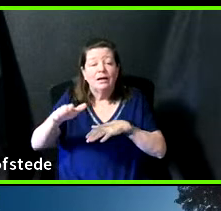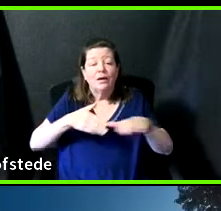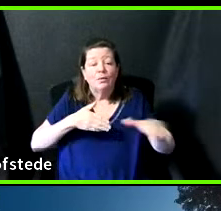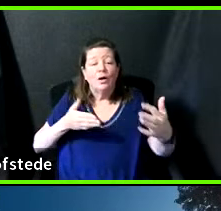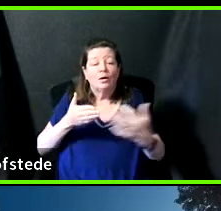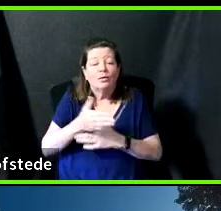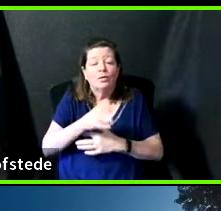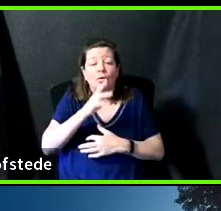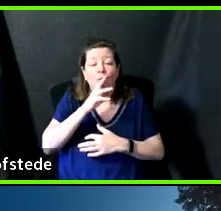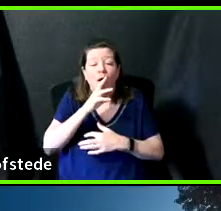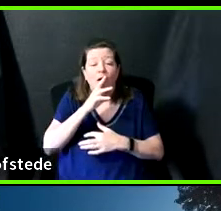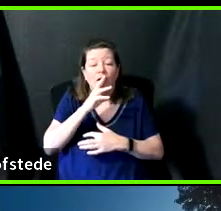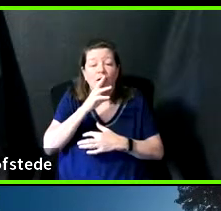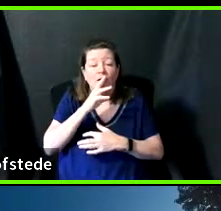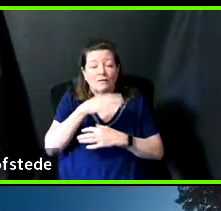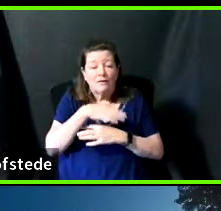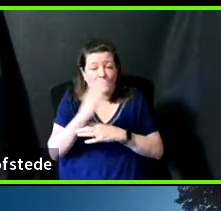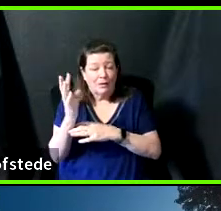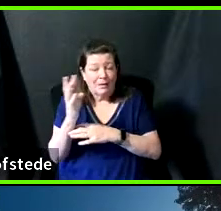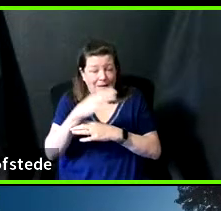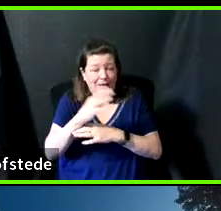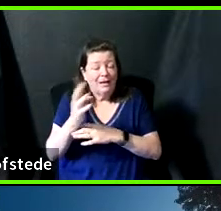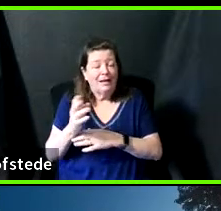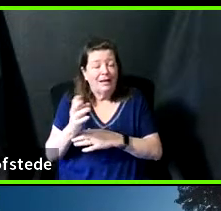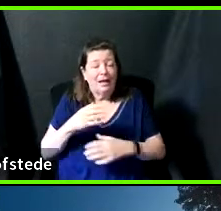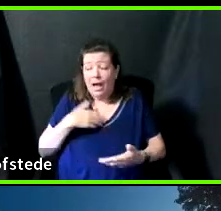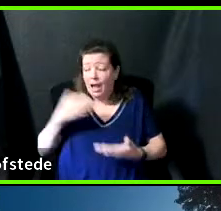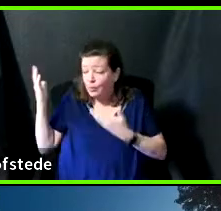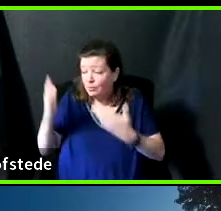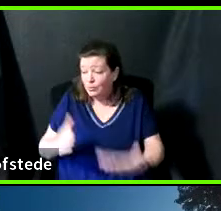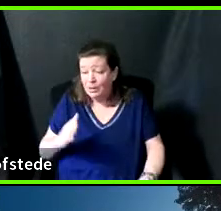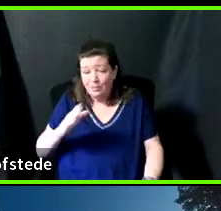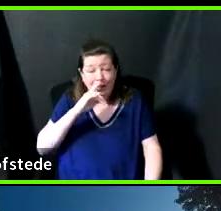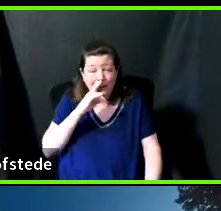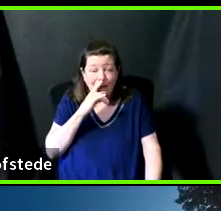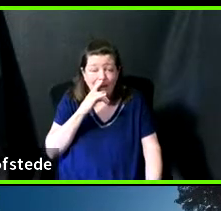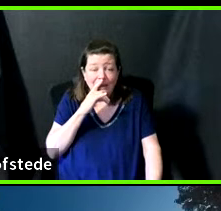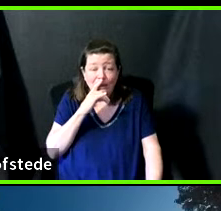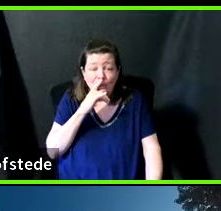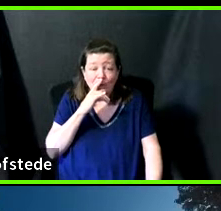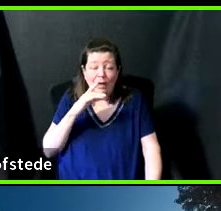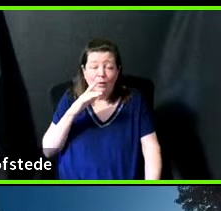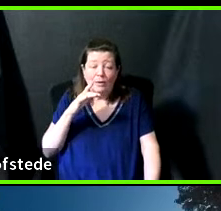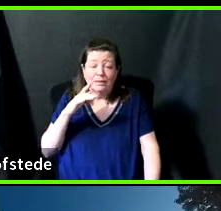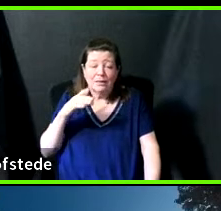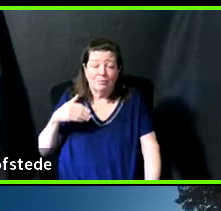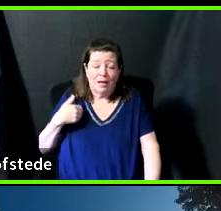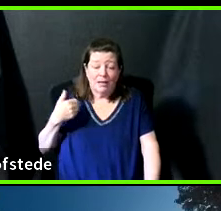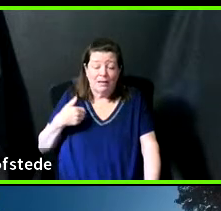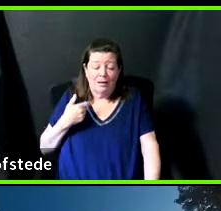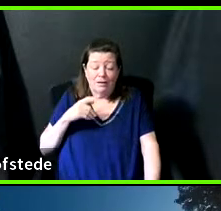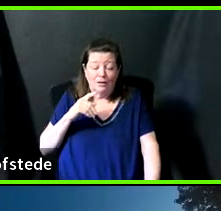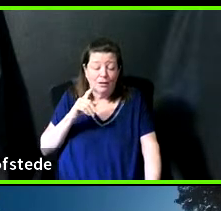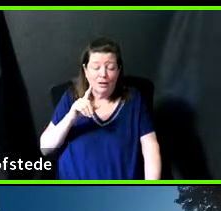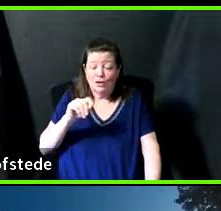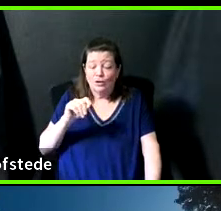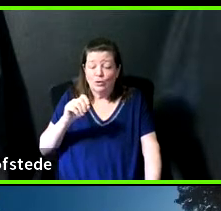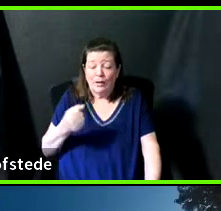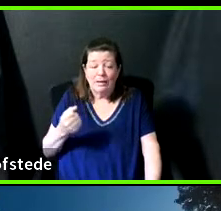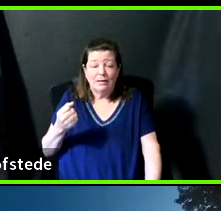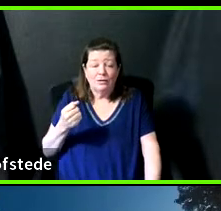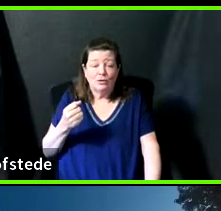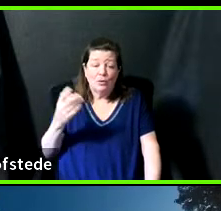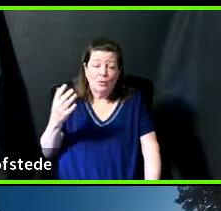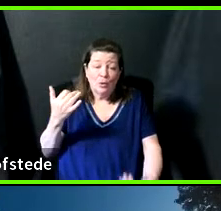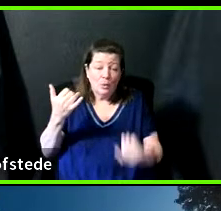feature. I would take my kids when I was in my early 20s there just to play in the water